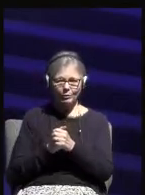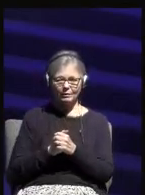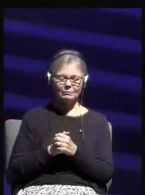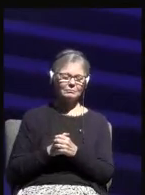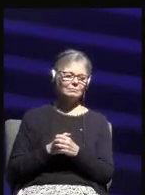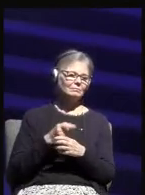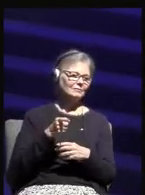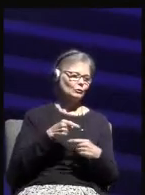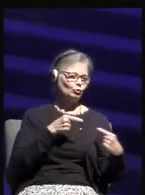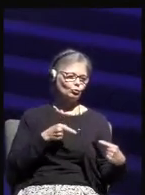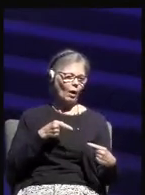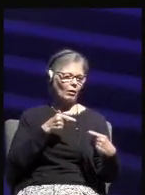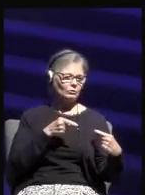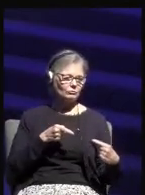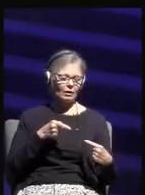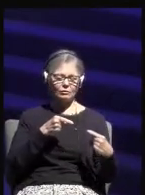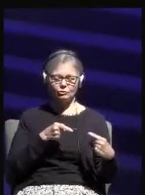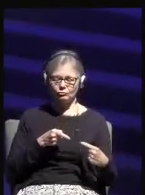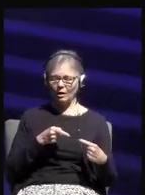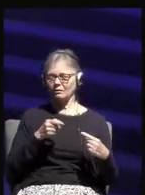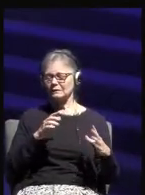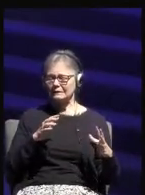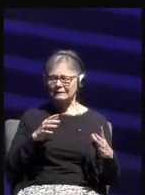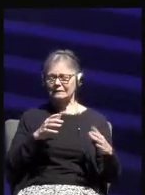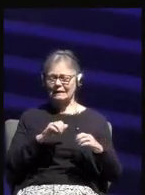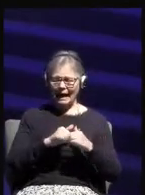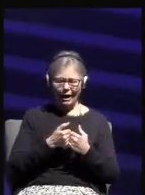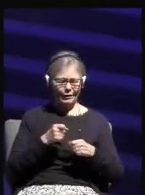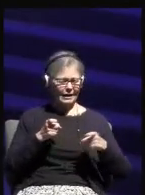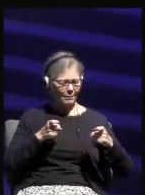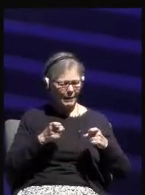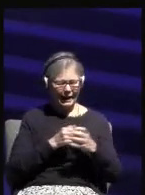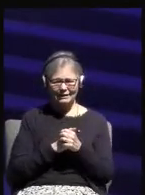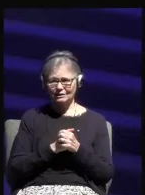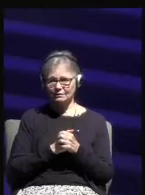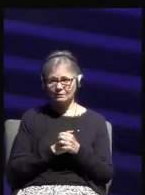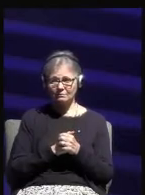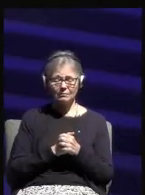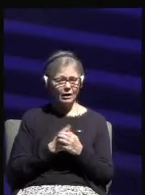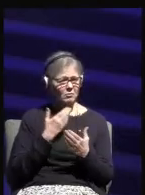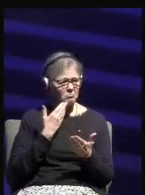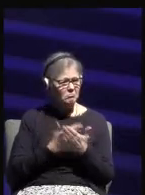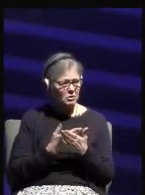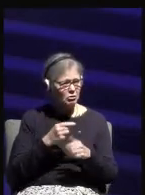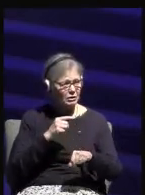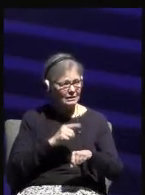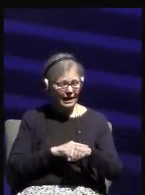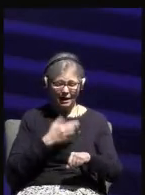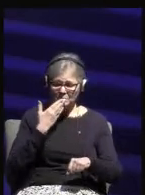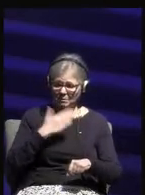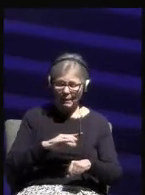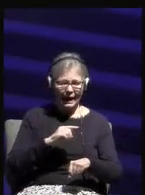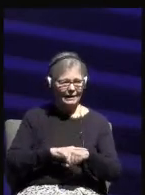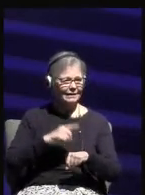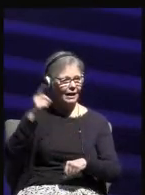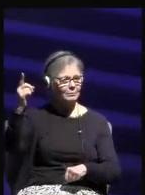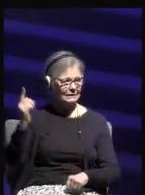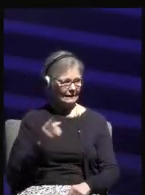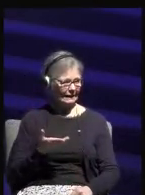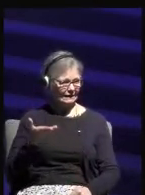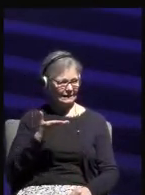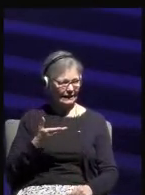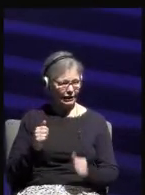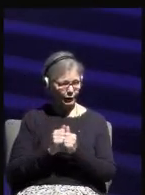the struggles that you go with, through the victories that you experience, the mountaintops and the